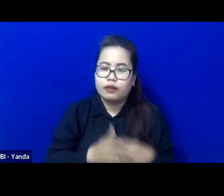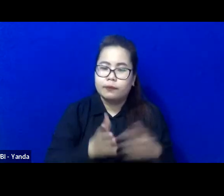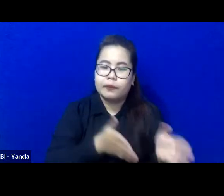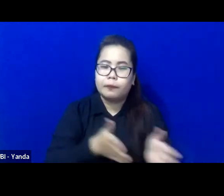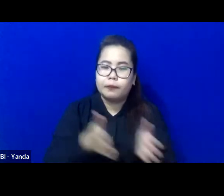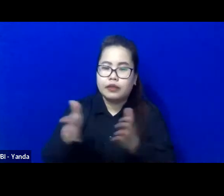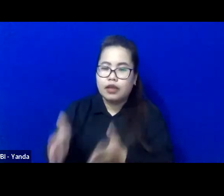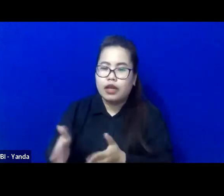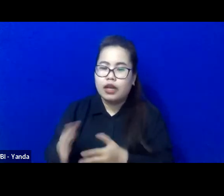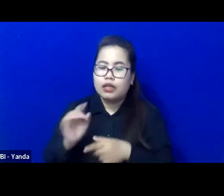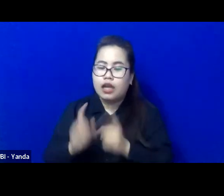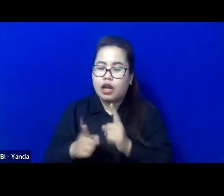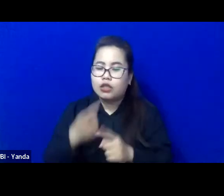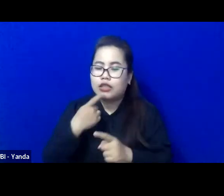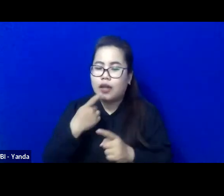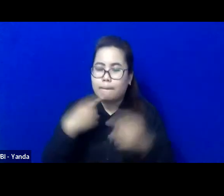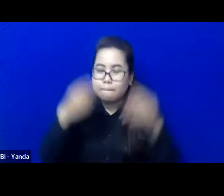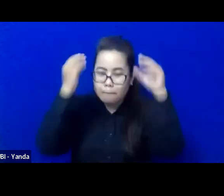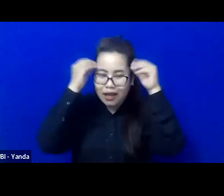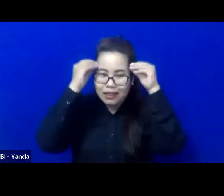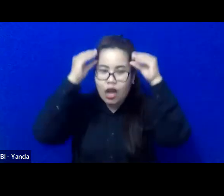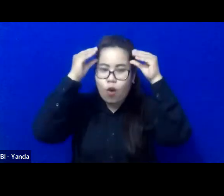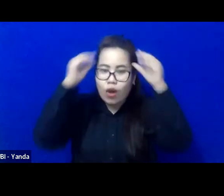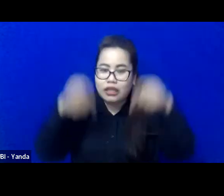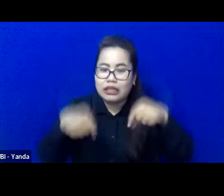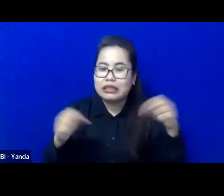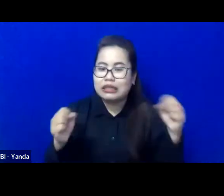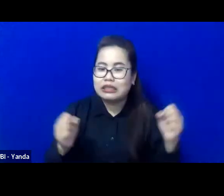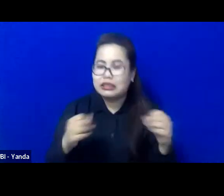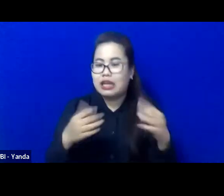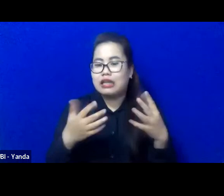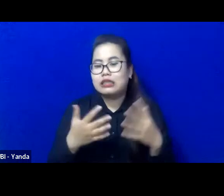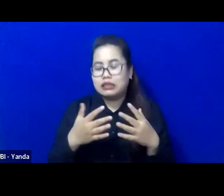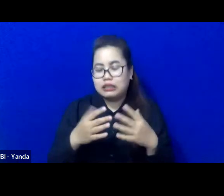really important, because it's not about some sort of,